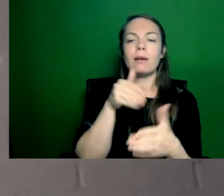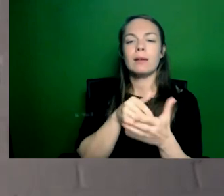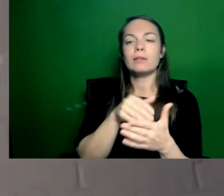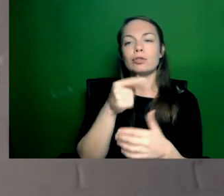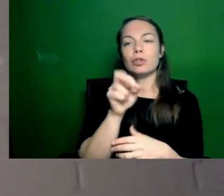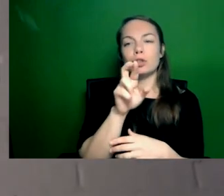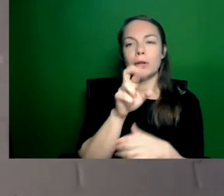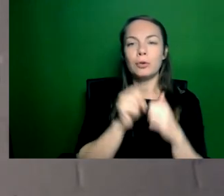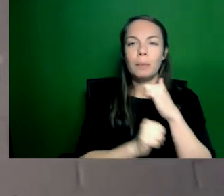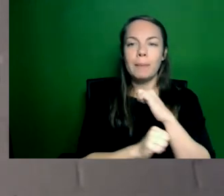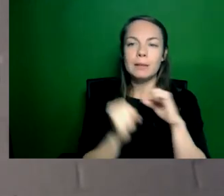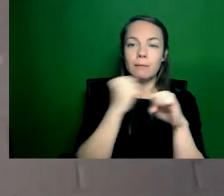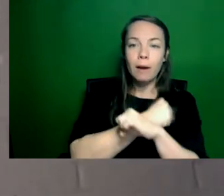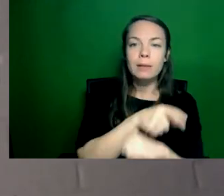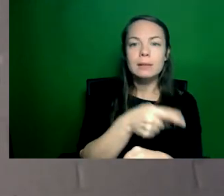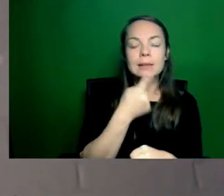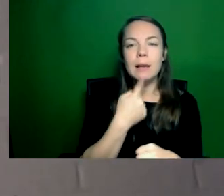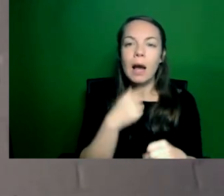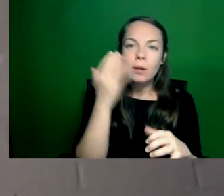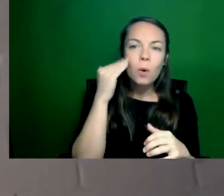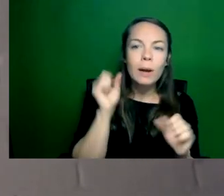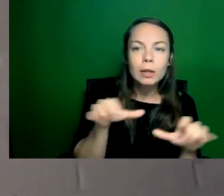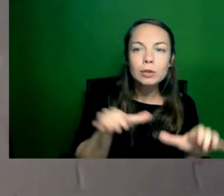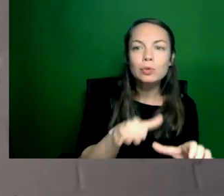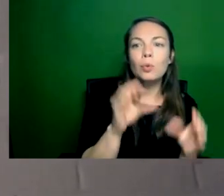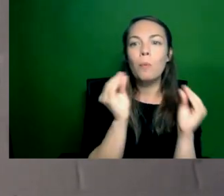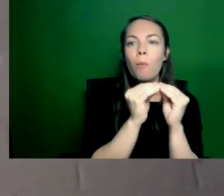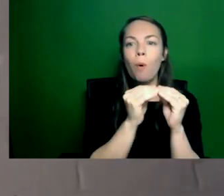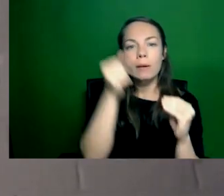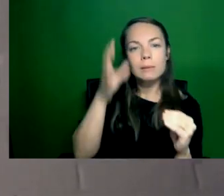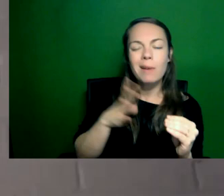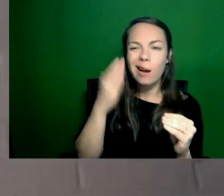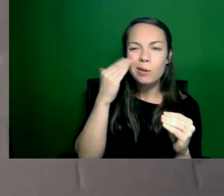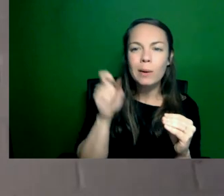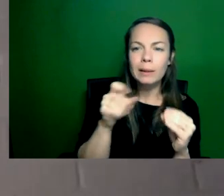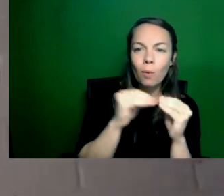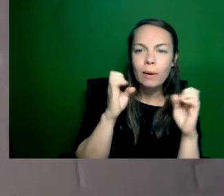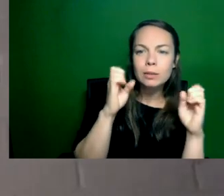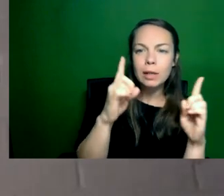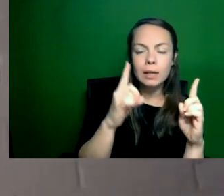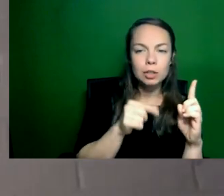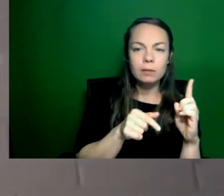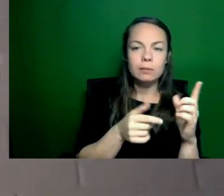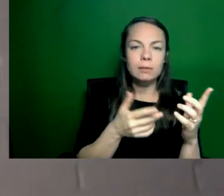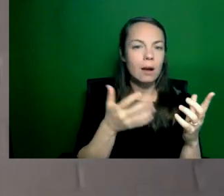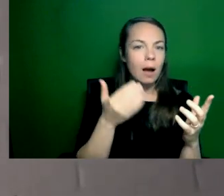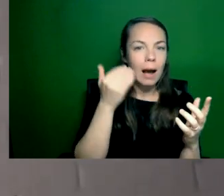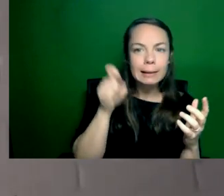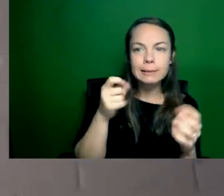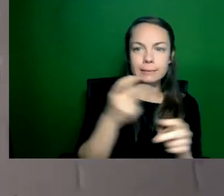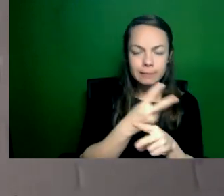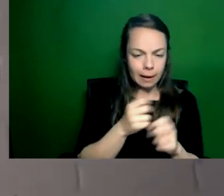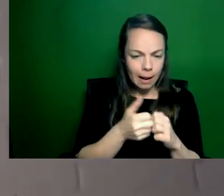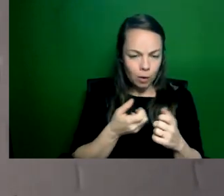I can do more as a male. I know I can step up. I know that I need some education around some different things and ways of dealing, you know, with my own stuff